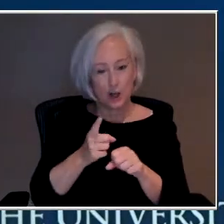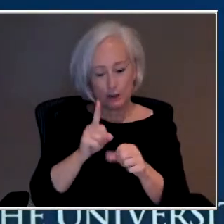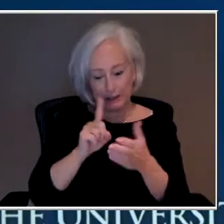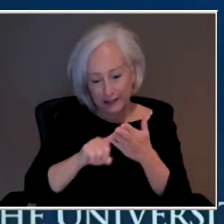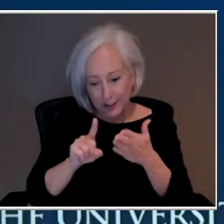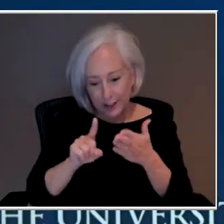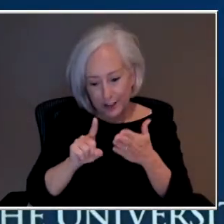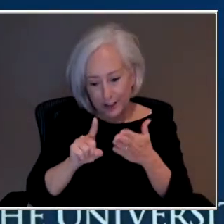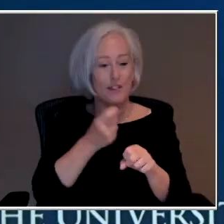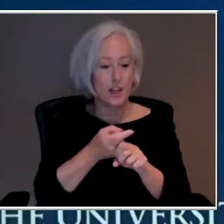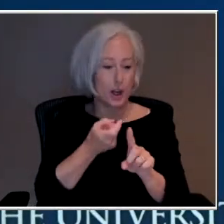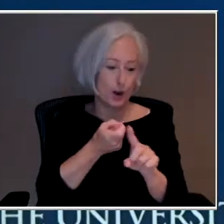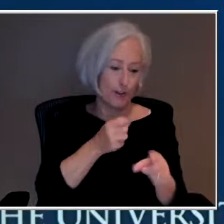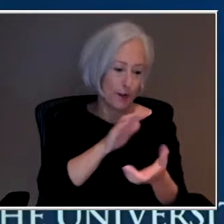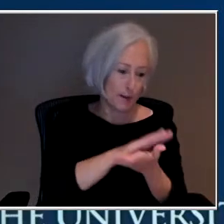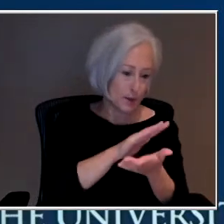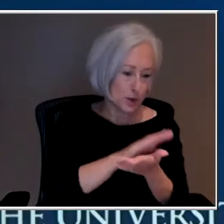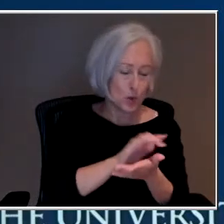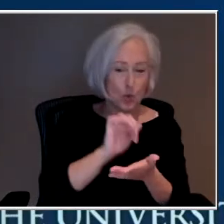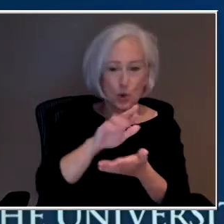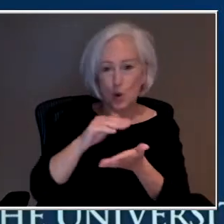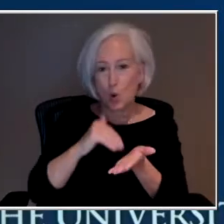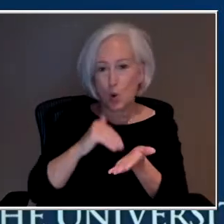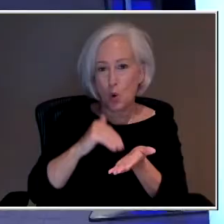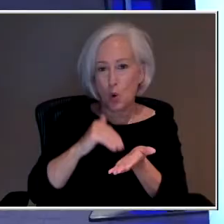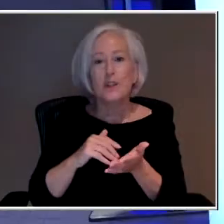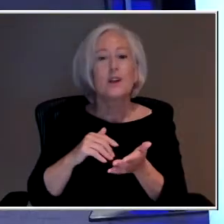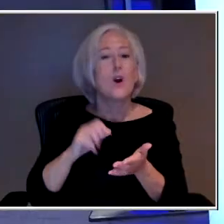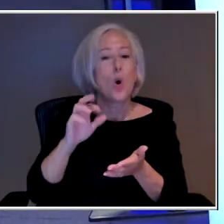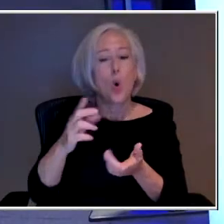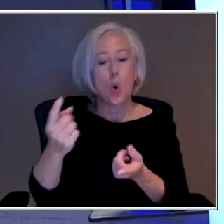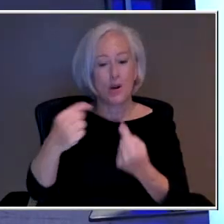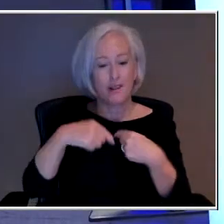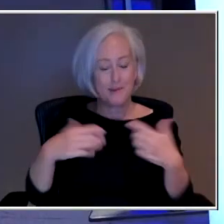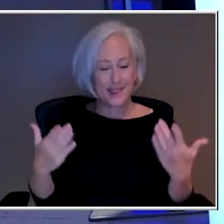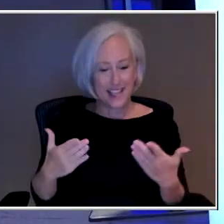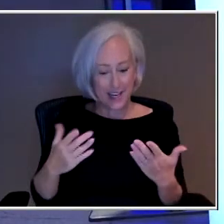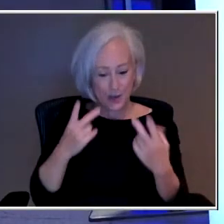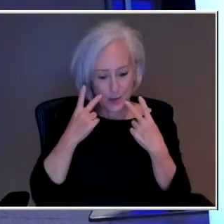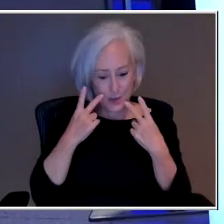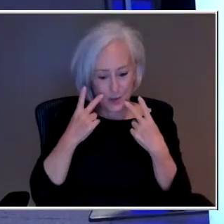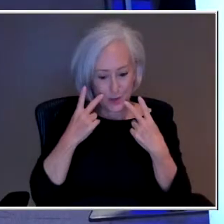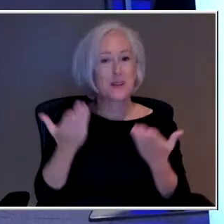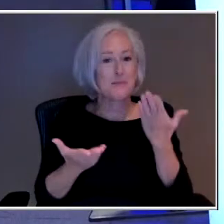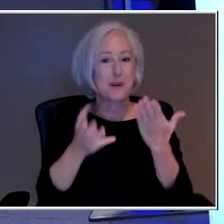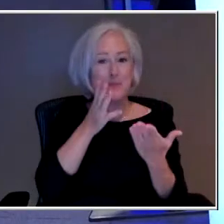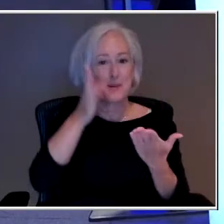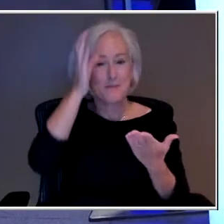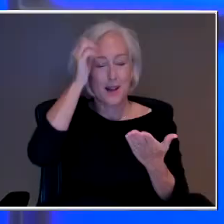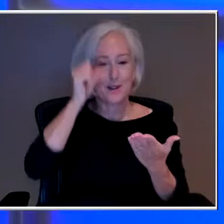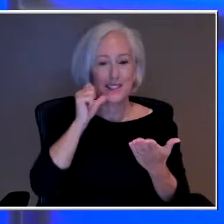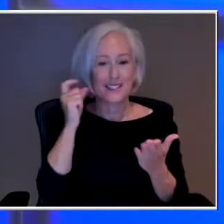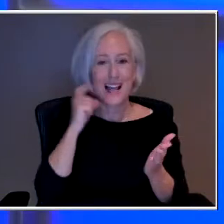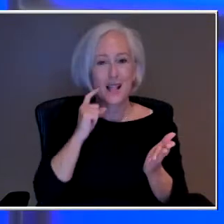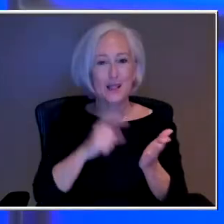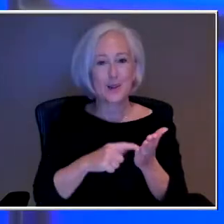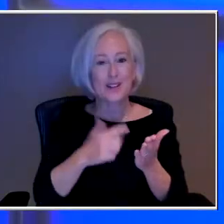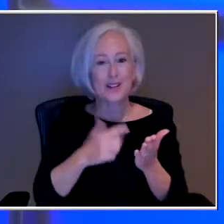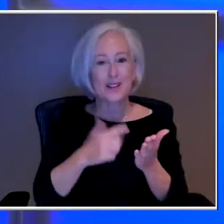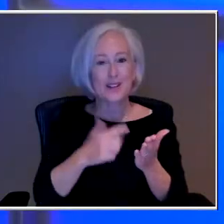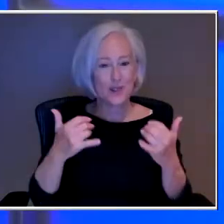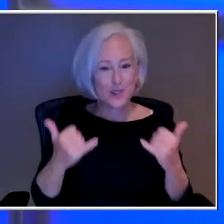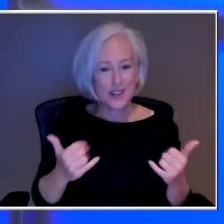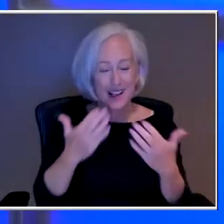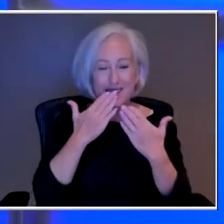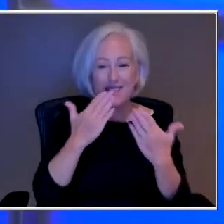up on any subtle findings that parents wouldn't otherwise notice. Thank you both for being with us today. Learned a lot. Appreciate it. All right, and thank you to all of our viewers for being with